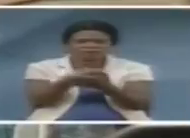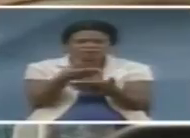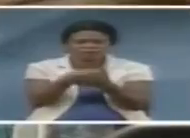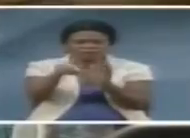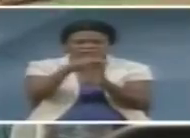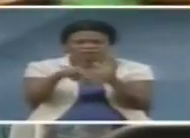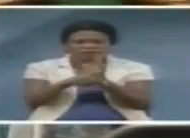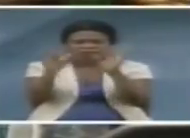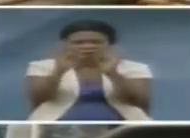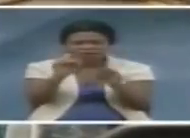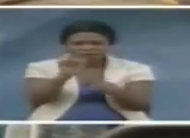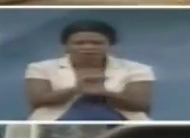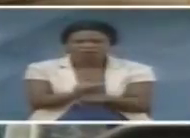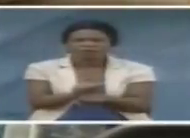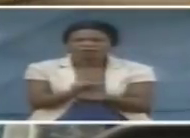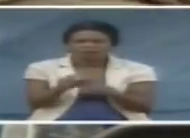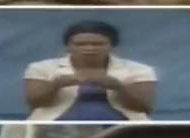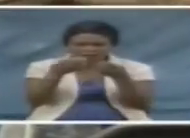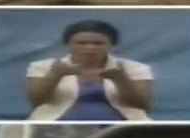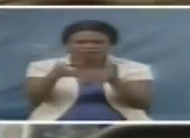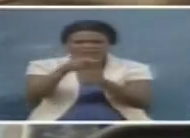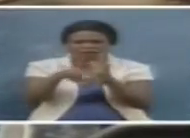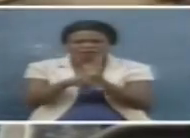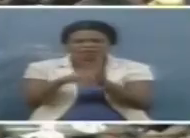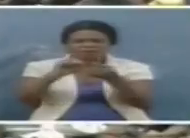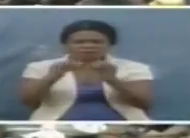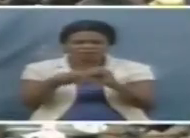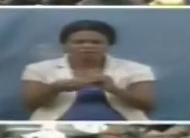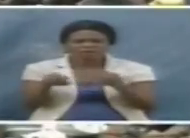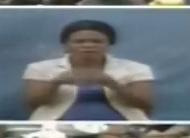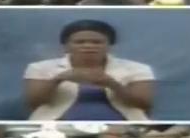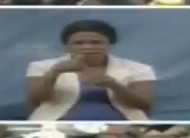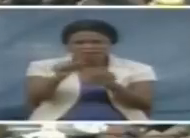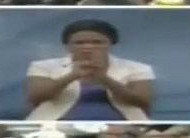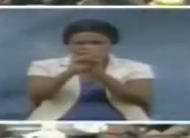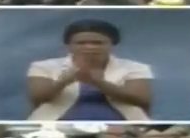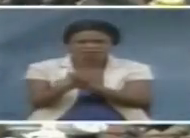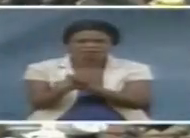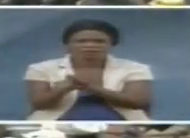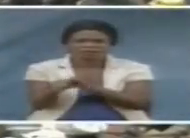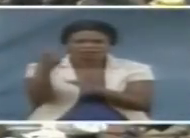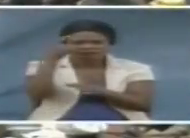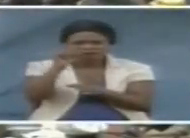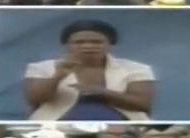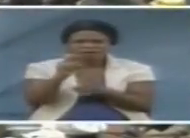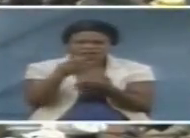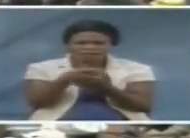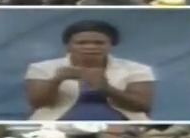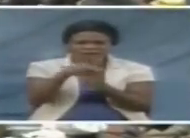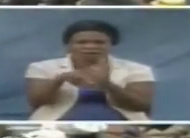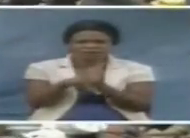continue to enhance the forward-looking monetary policy framework anchored on the policy rate as